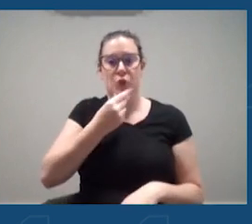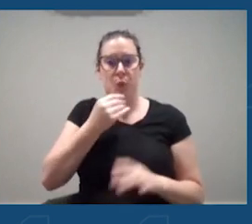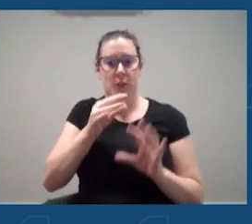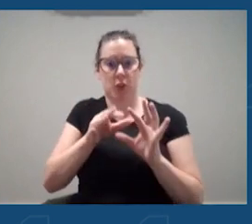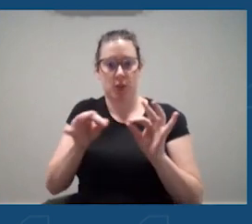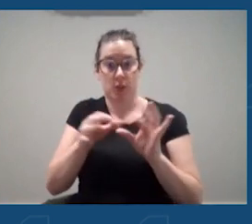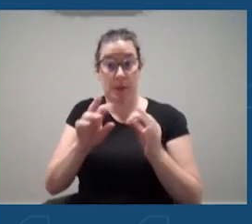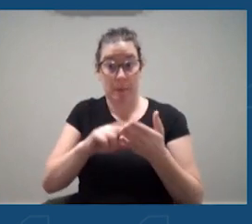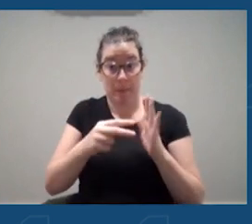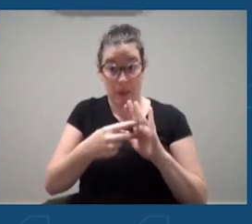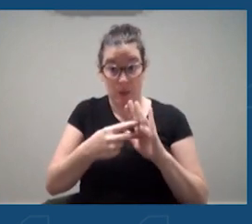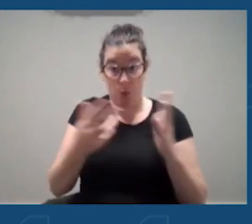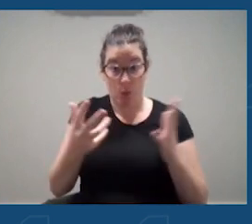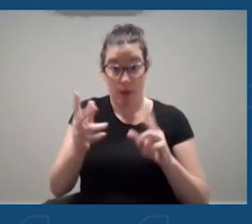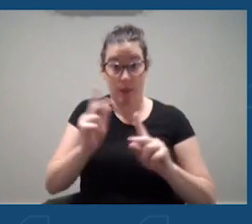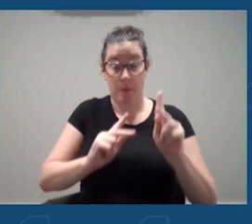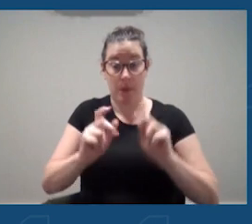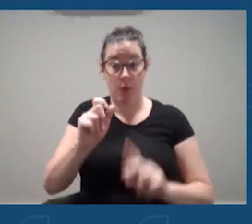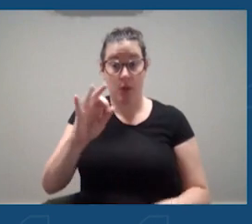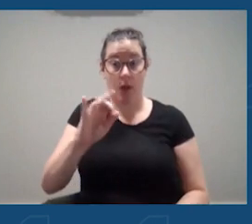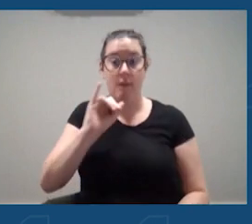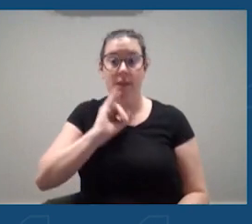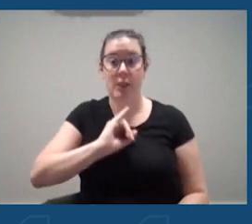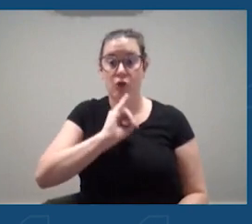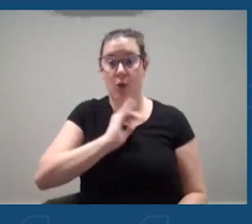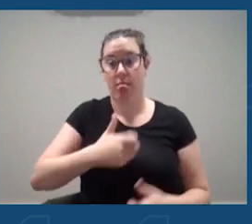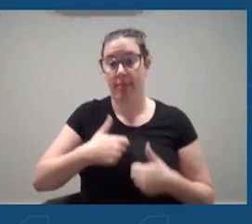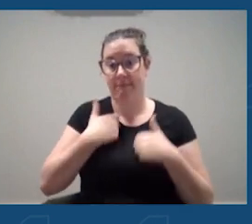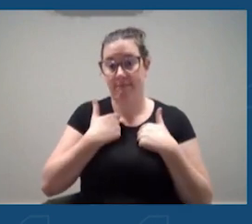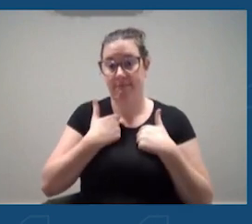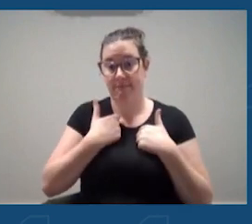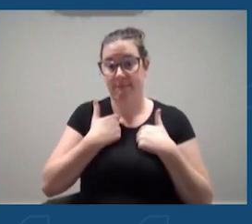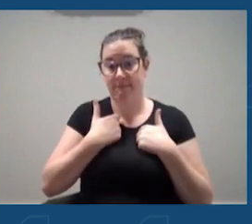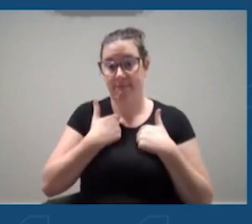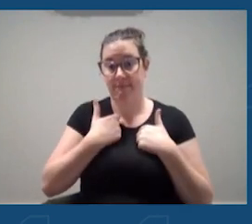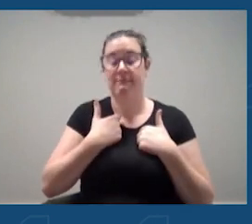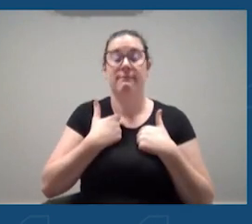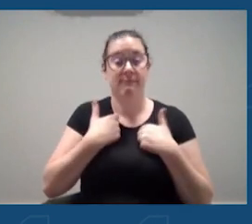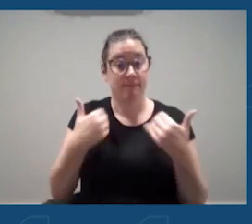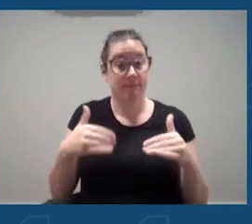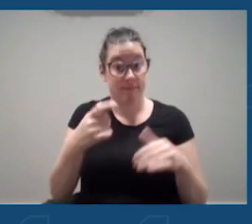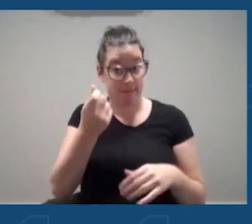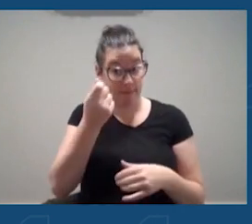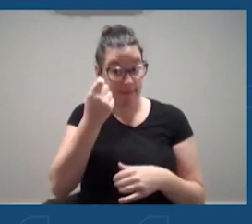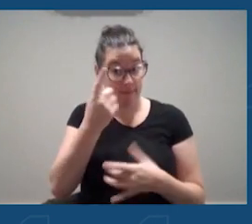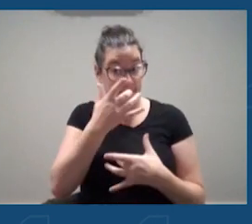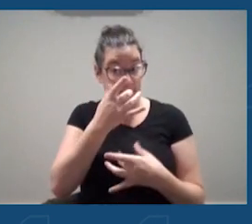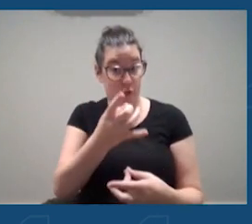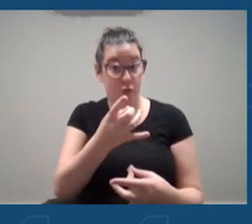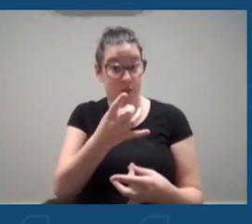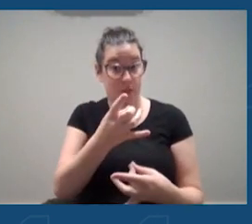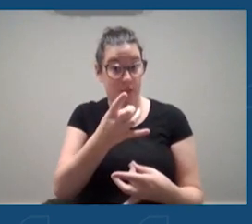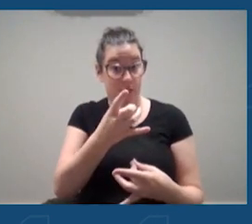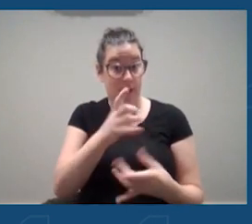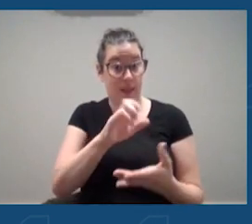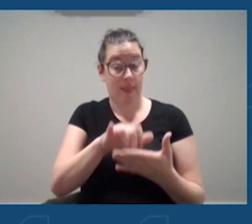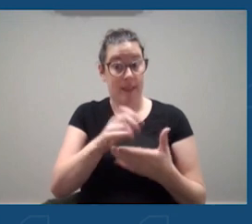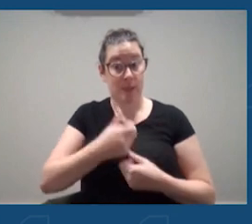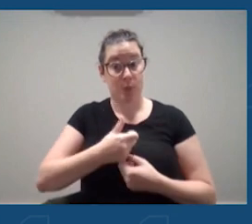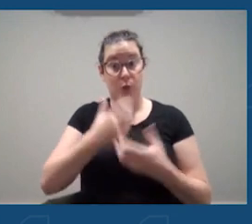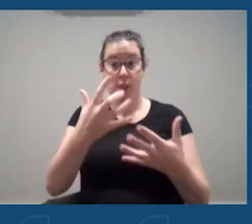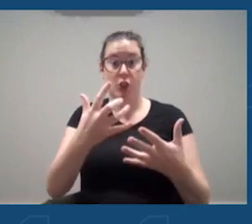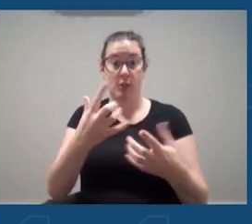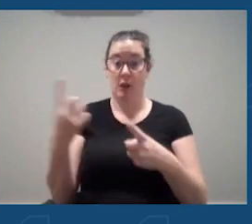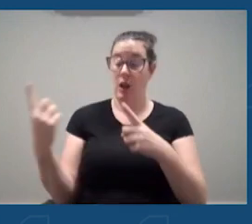the people of Israel live. Now, interestingly enough, I thought that that's an expression that's been around